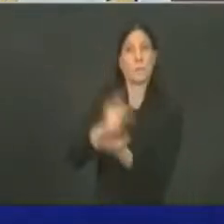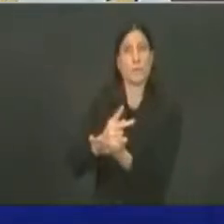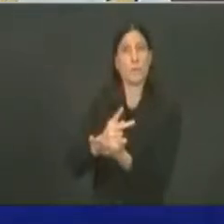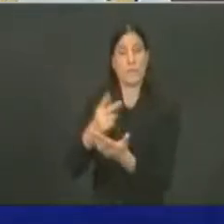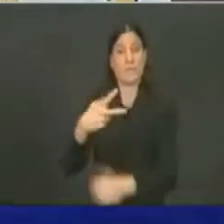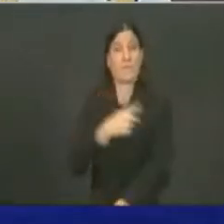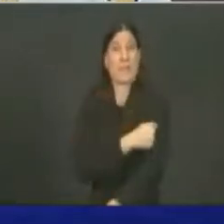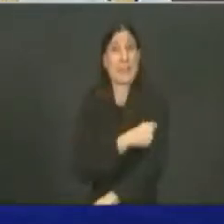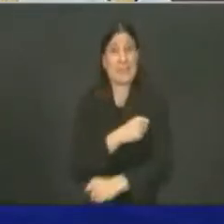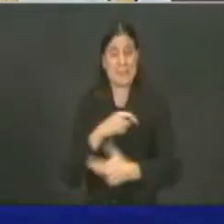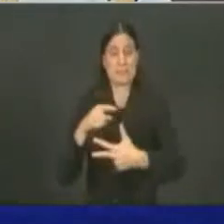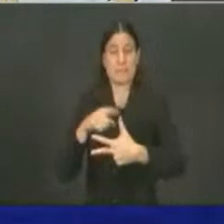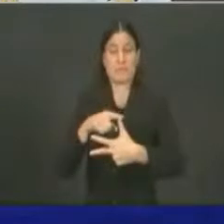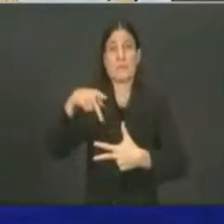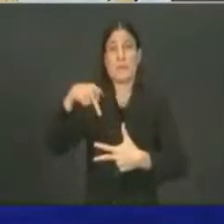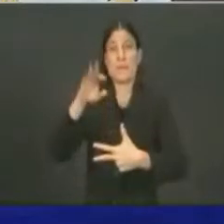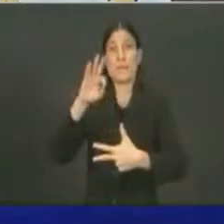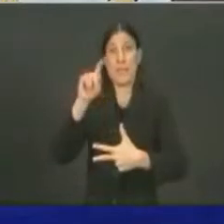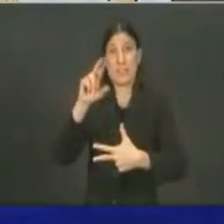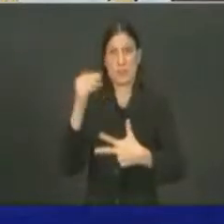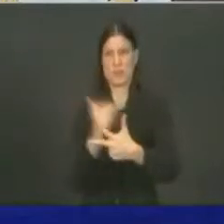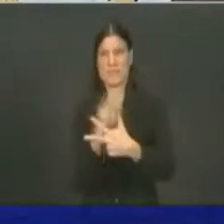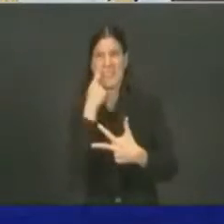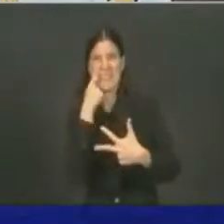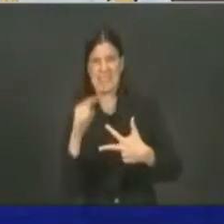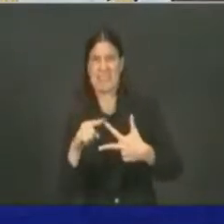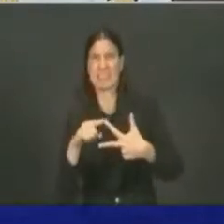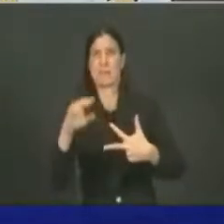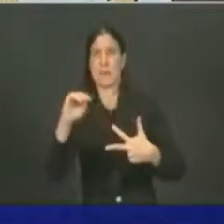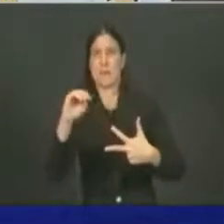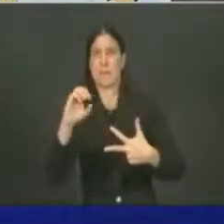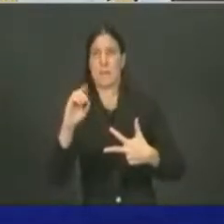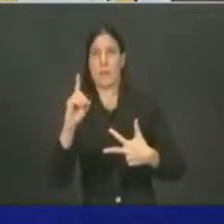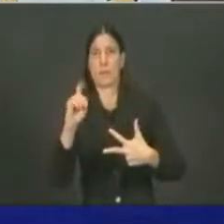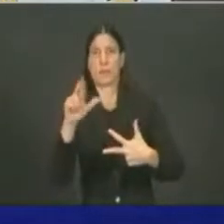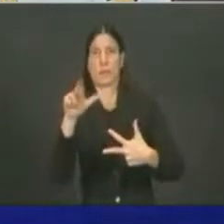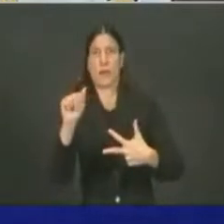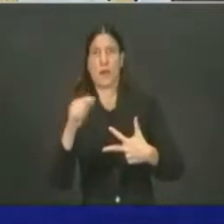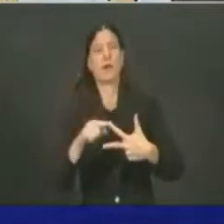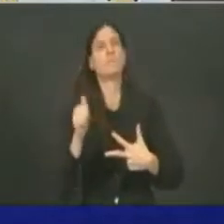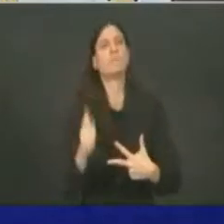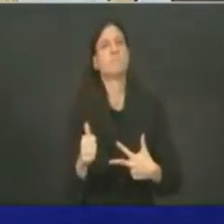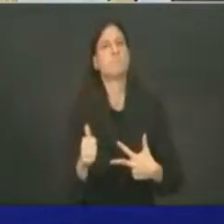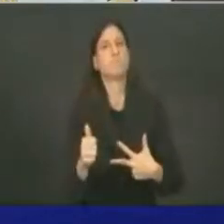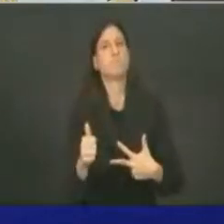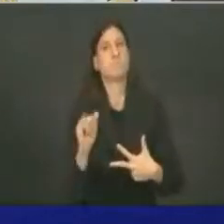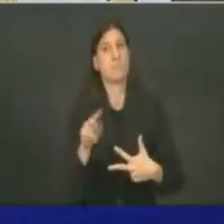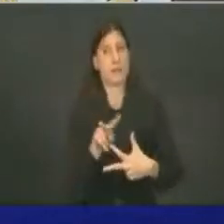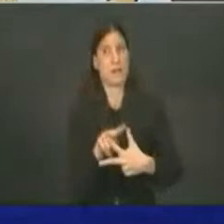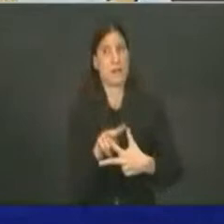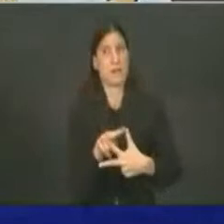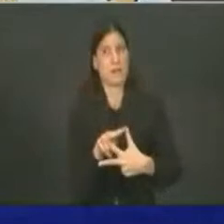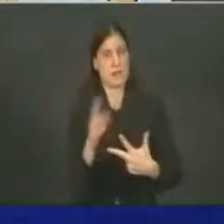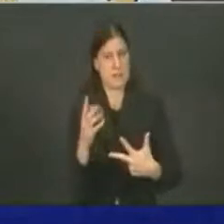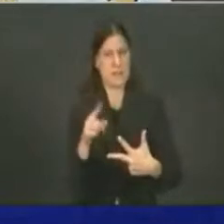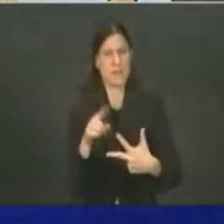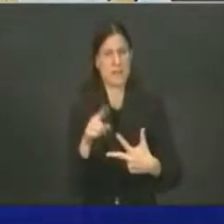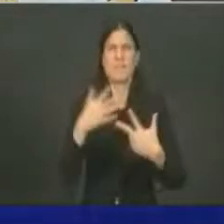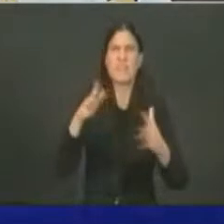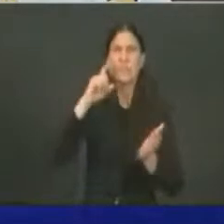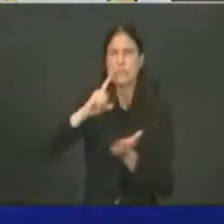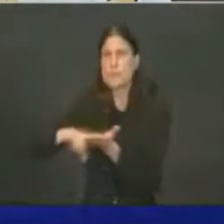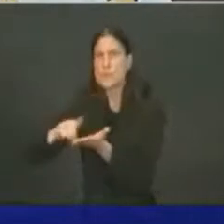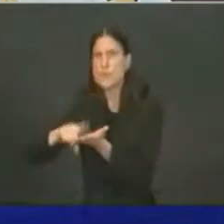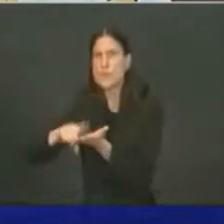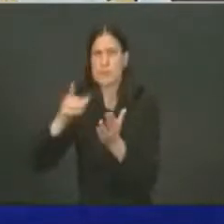company Moderna. This was after doing the same extensive weeks-long review of all the safety